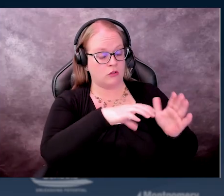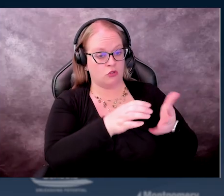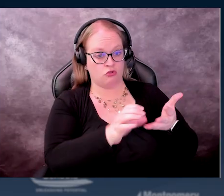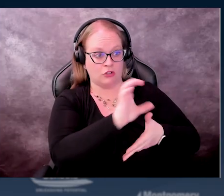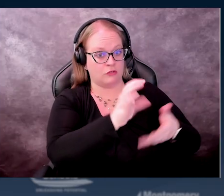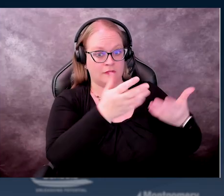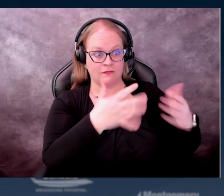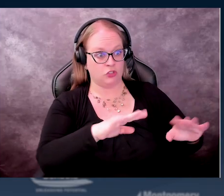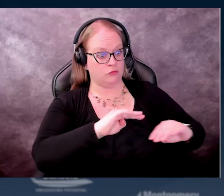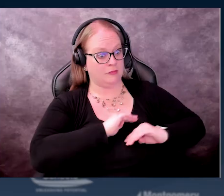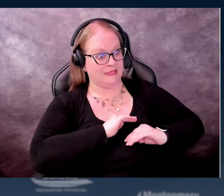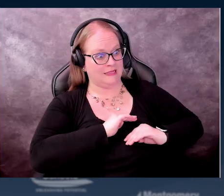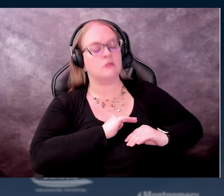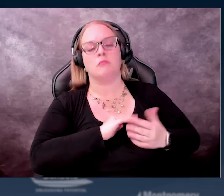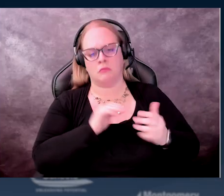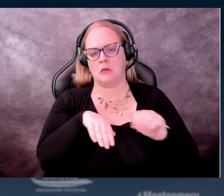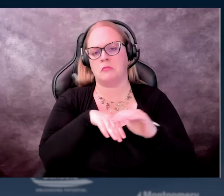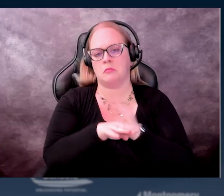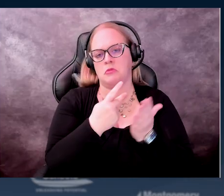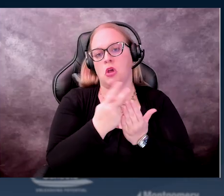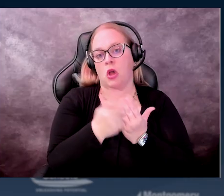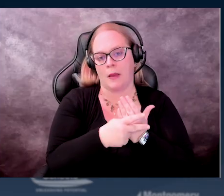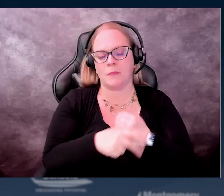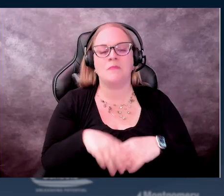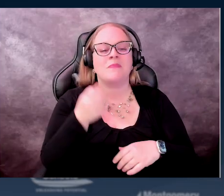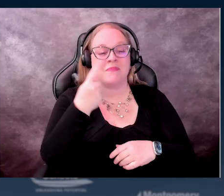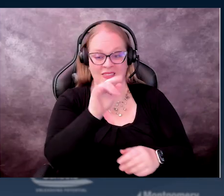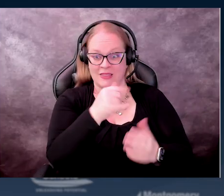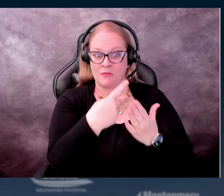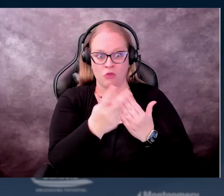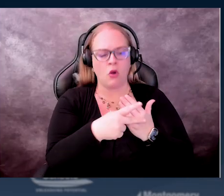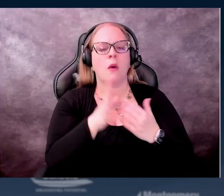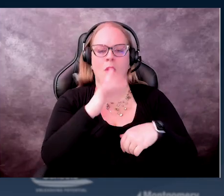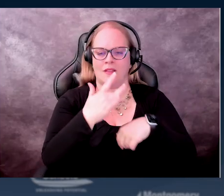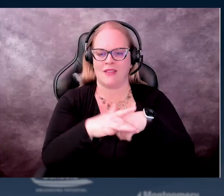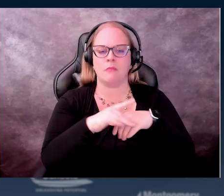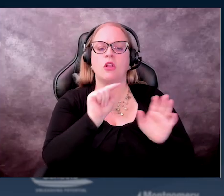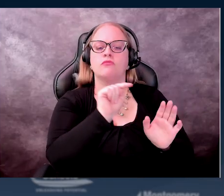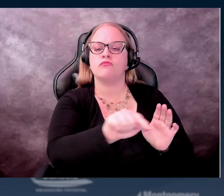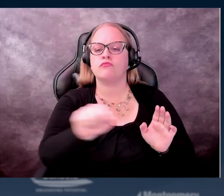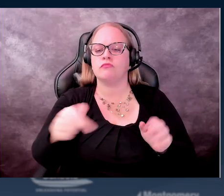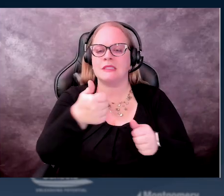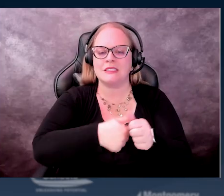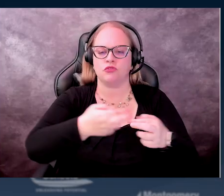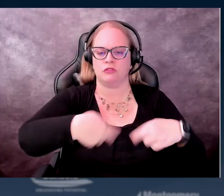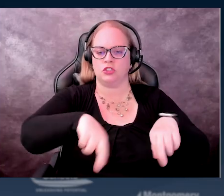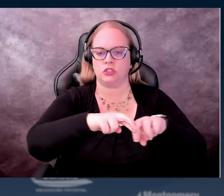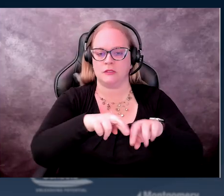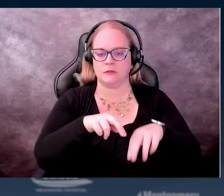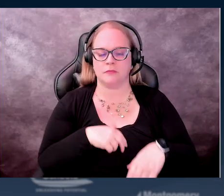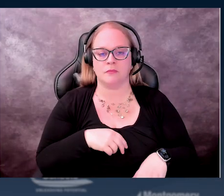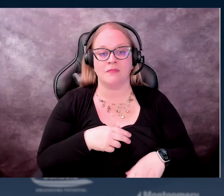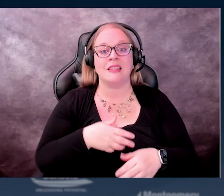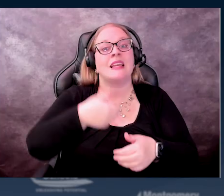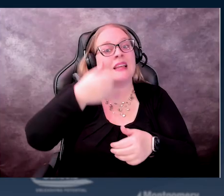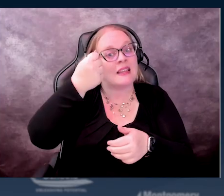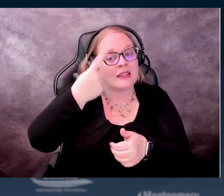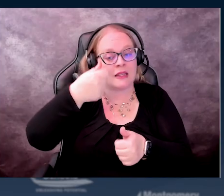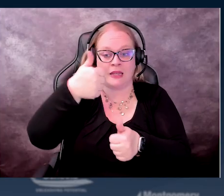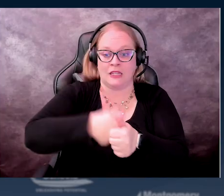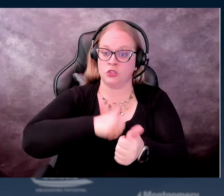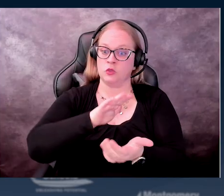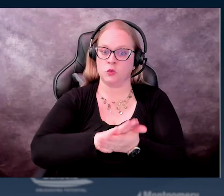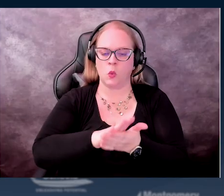regions and each of the high schools. And as mentioned, each school will host a criteria and interest-based as closely